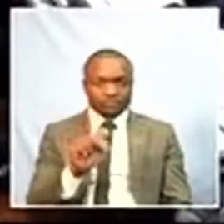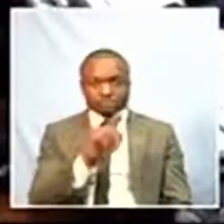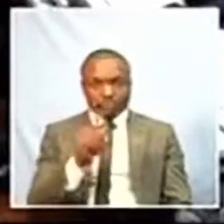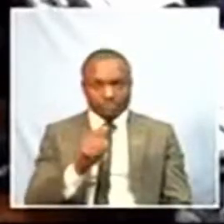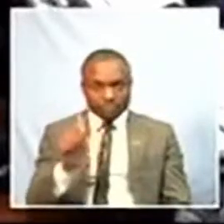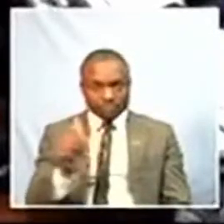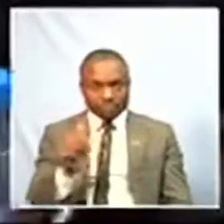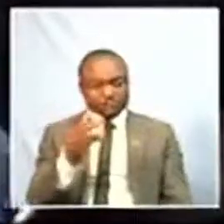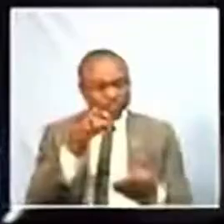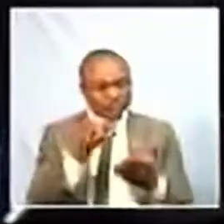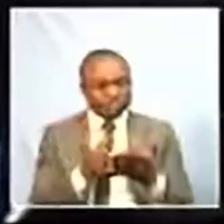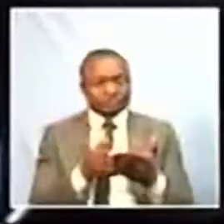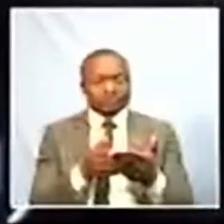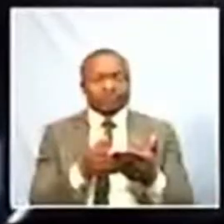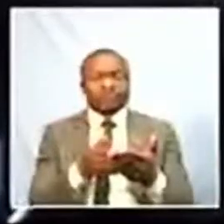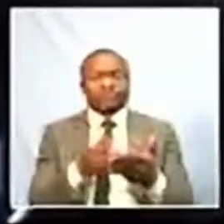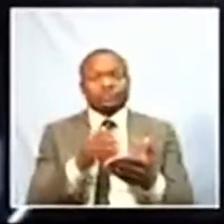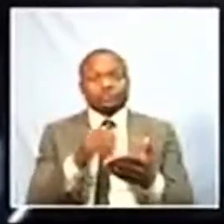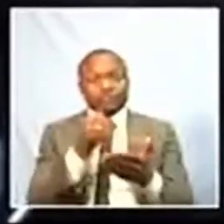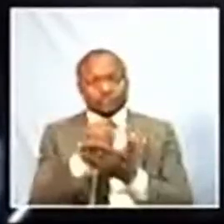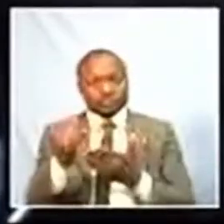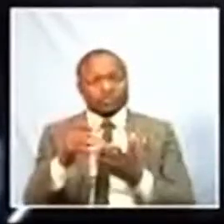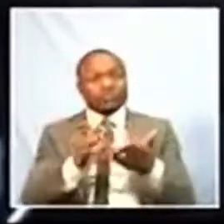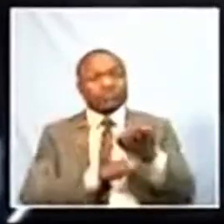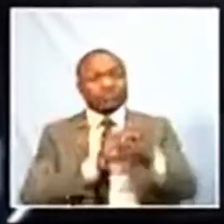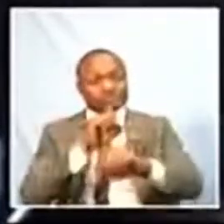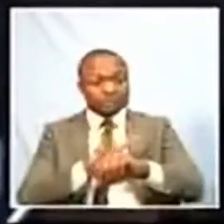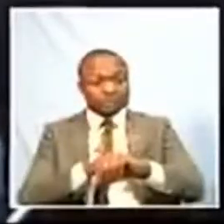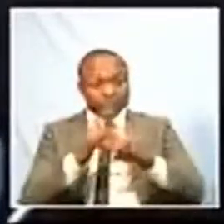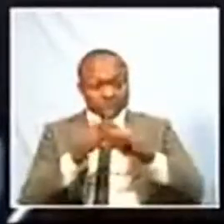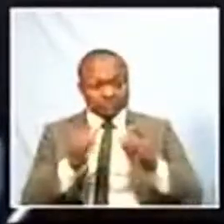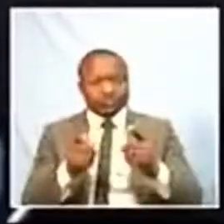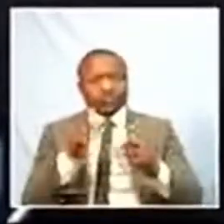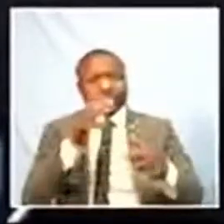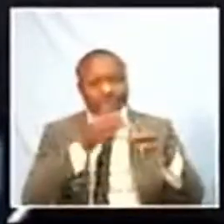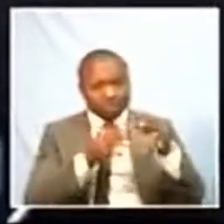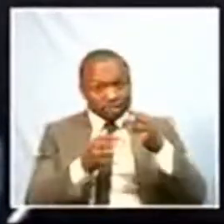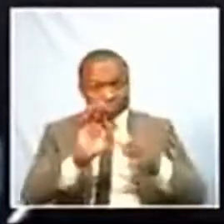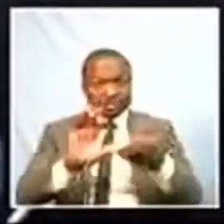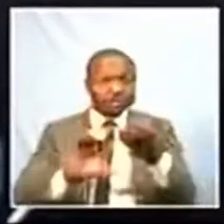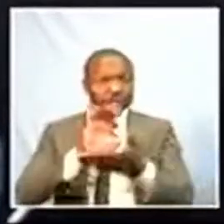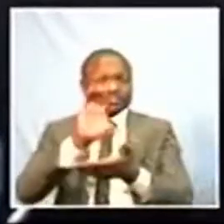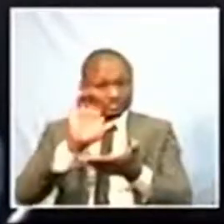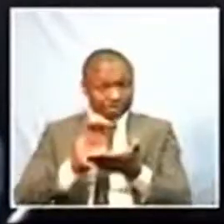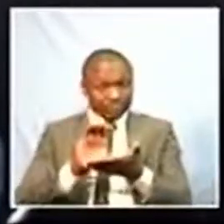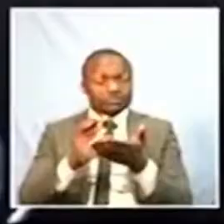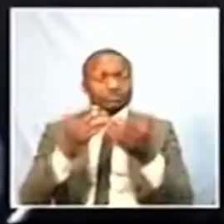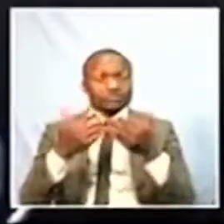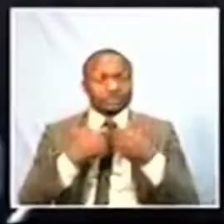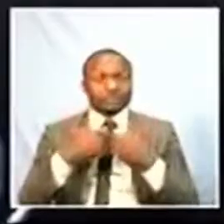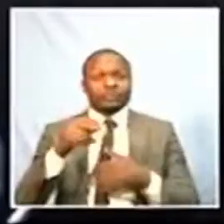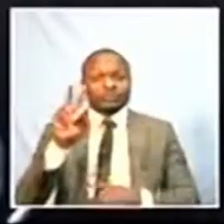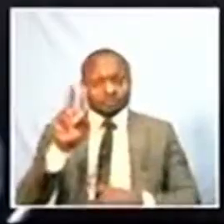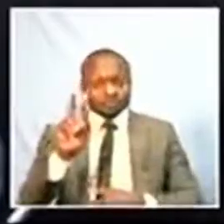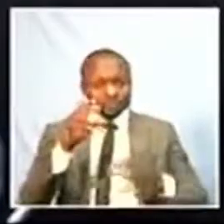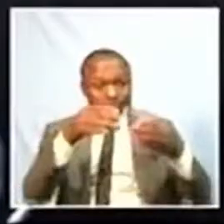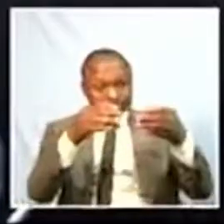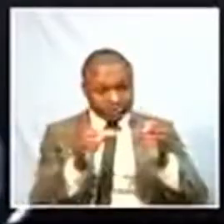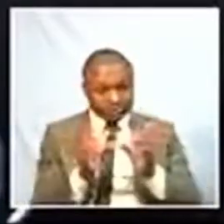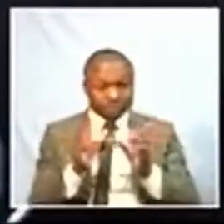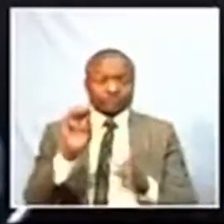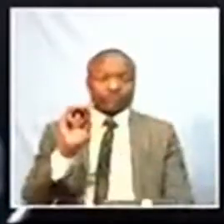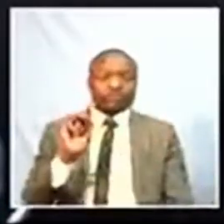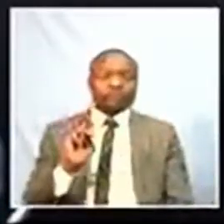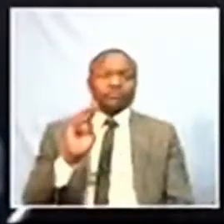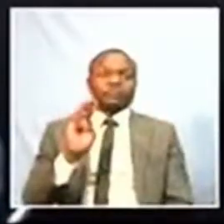We've been on this one for a long time, but just a clarification. CHOMA has 2 constituencies, Bavala and